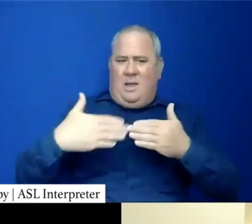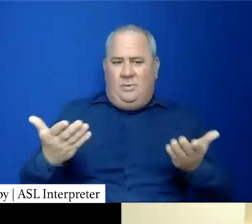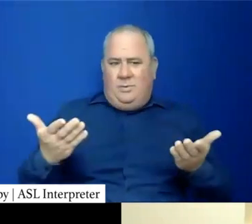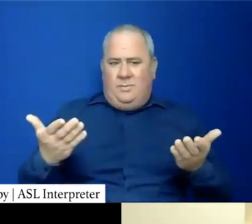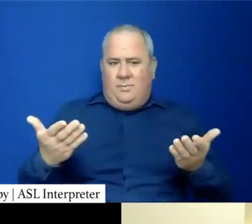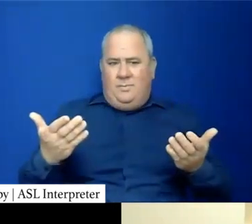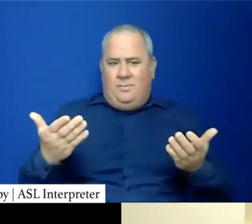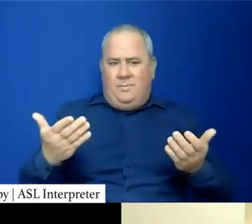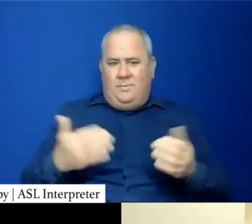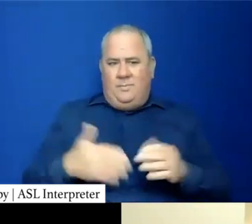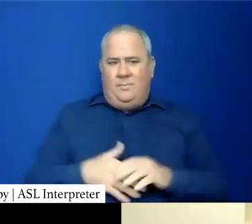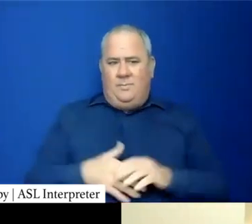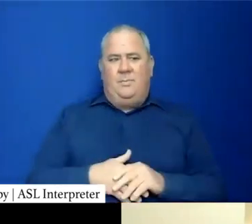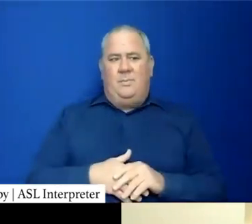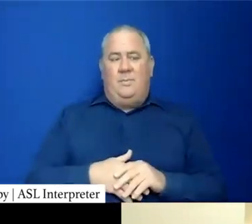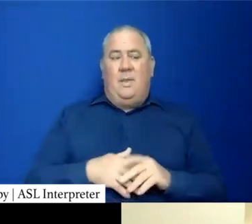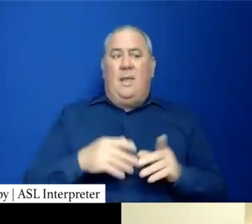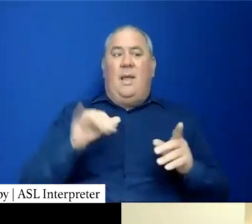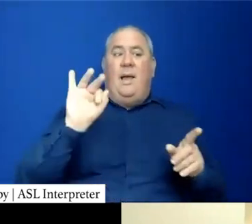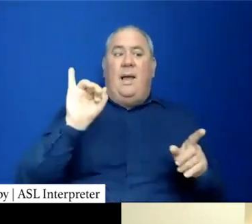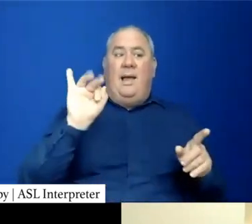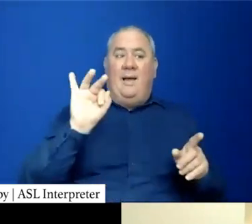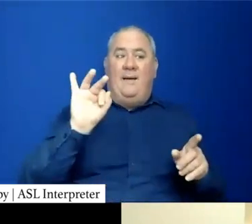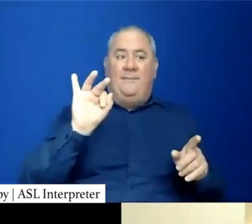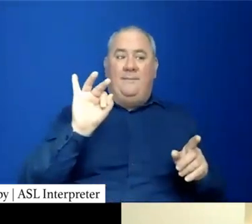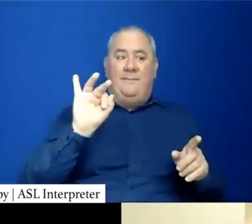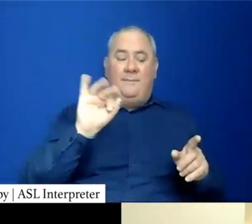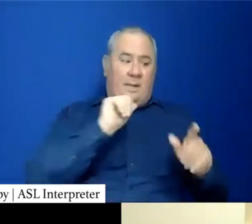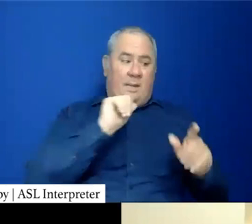That's not enough to teach people to destroy themselves for.